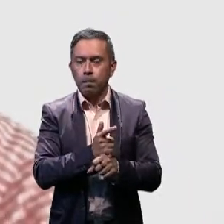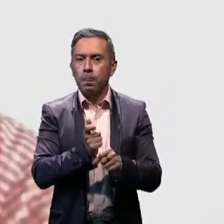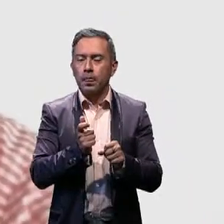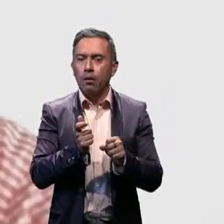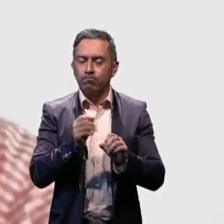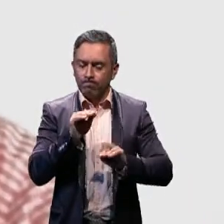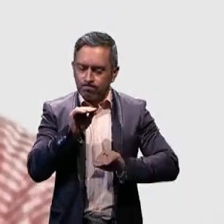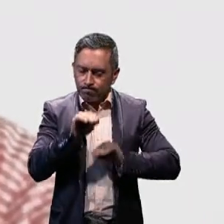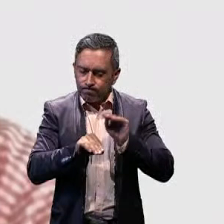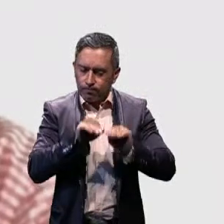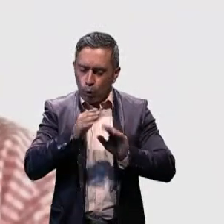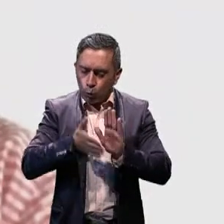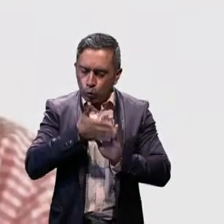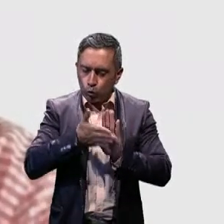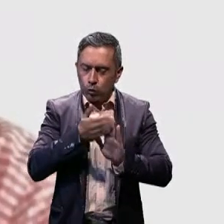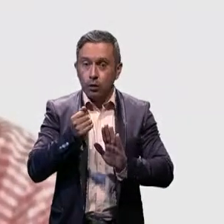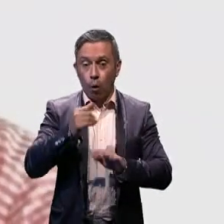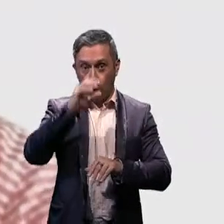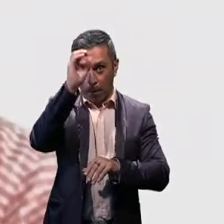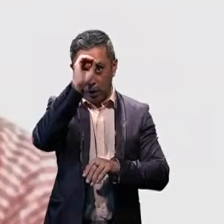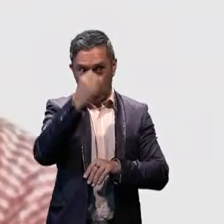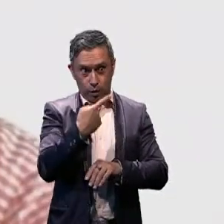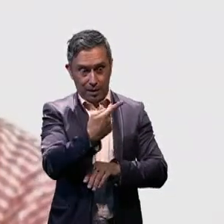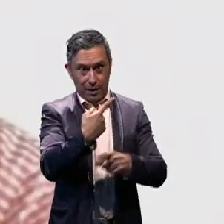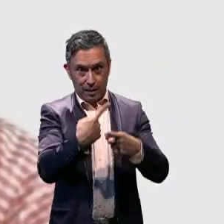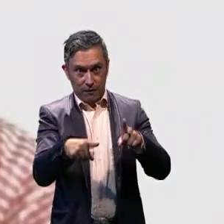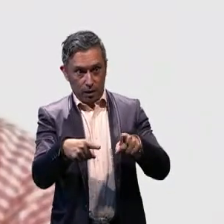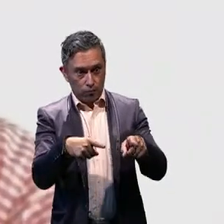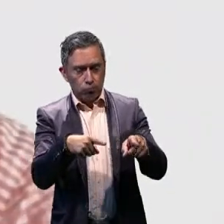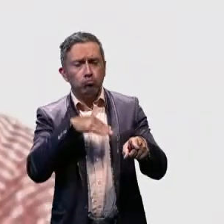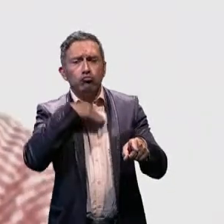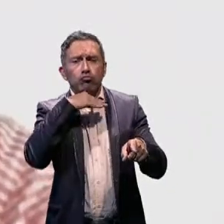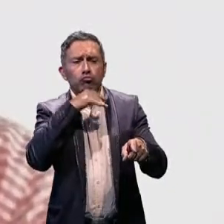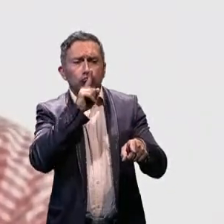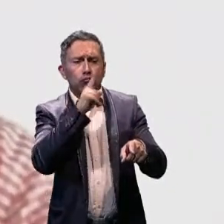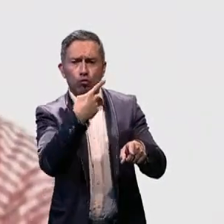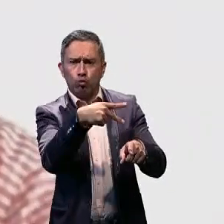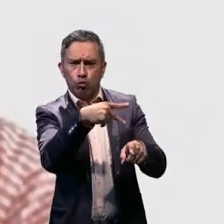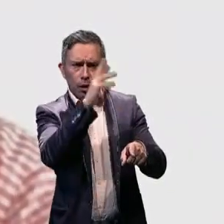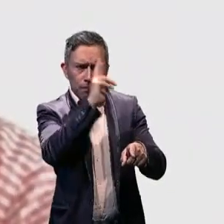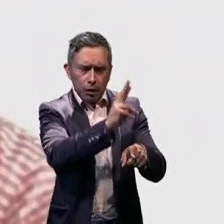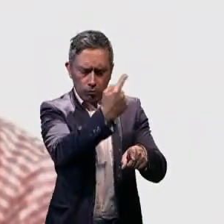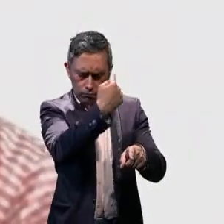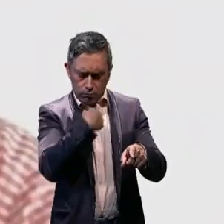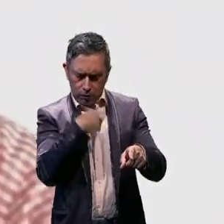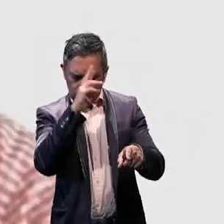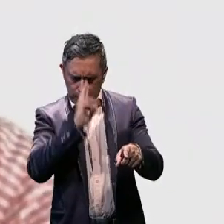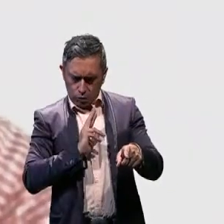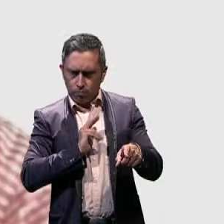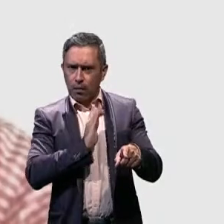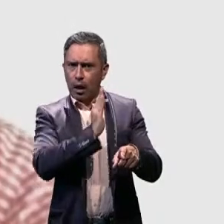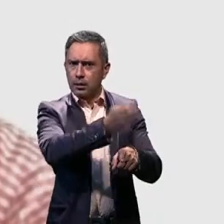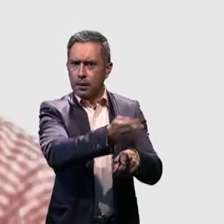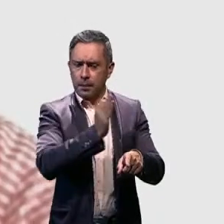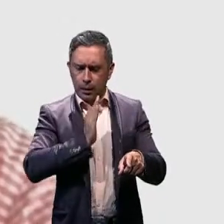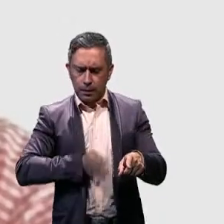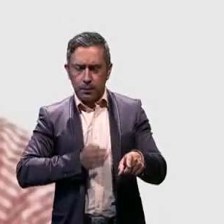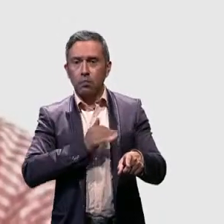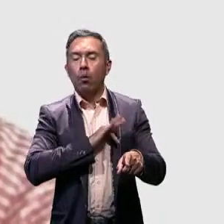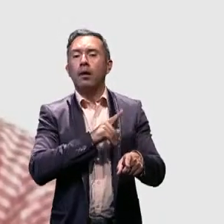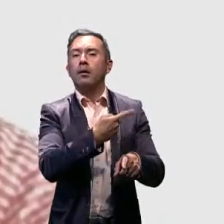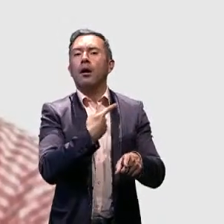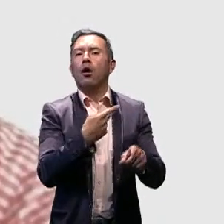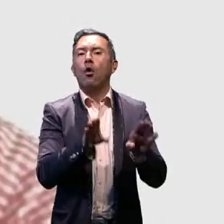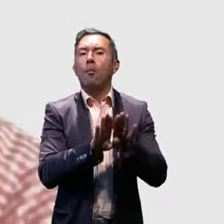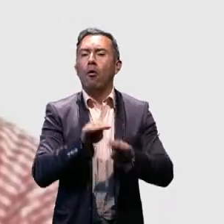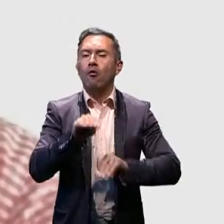to build from the differences and from accepting the differences better ways to progress in